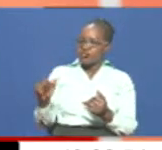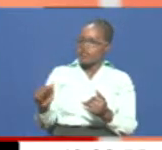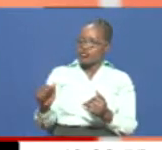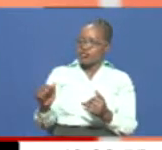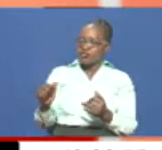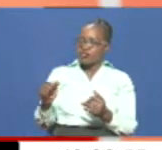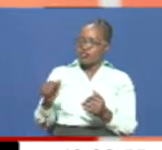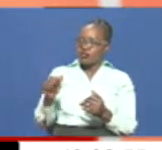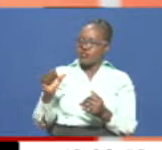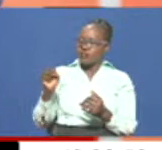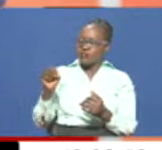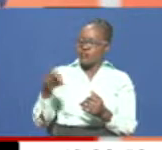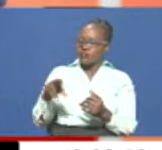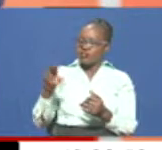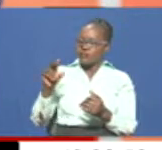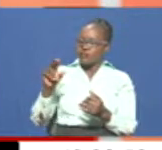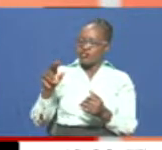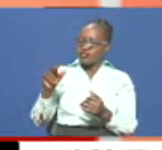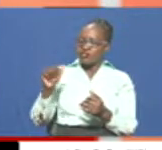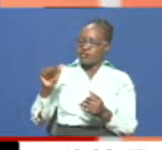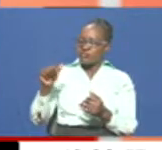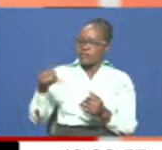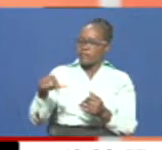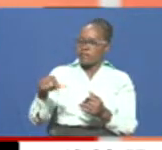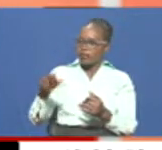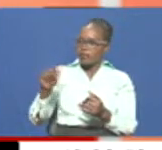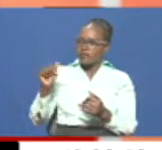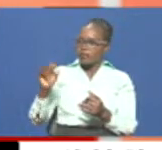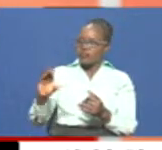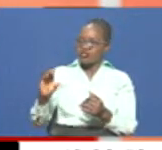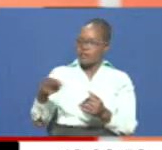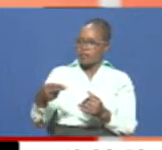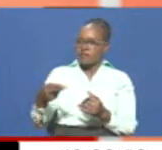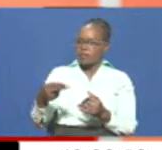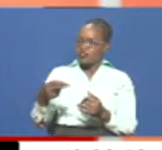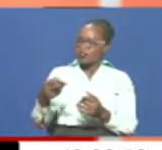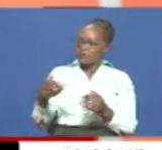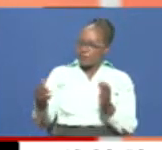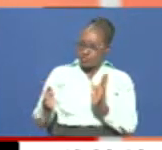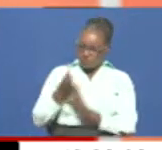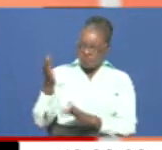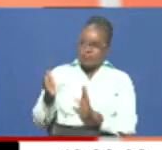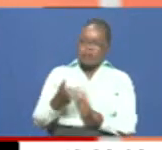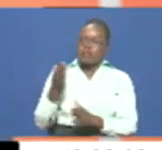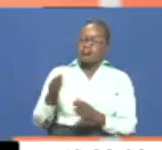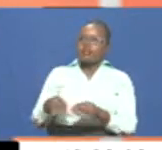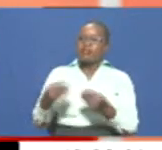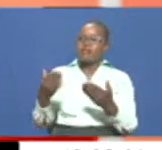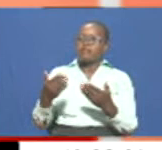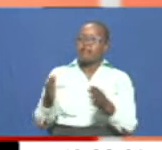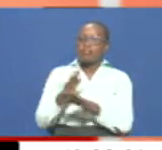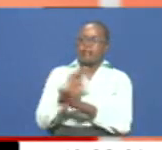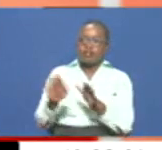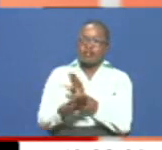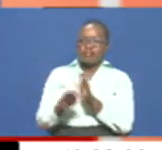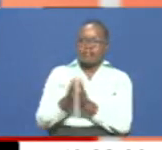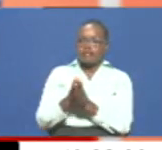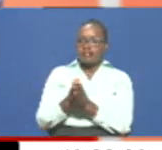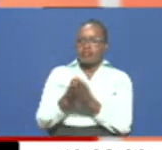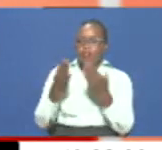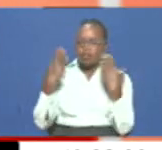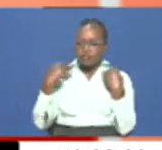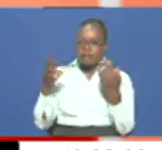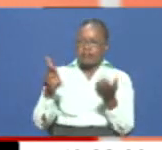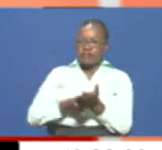of the electioneering process came, they have moved very fast. I believe now they have been able to submit all their documents with the sports registrar. We